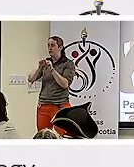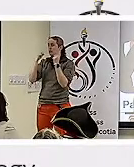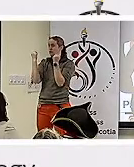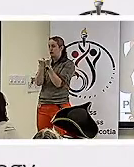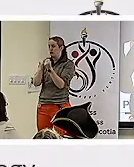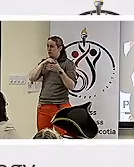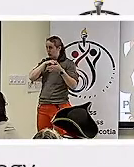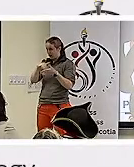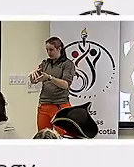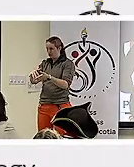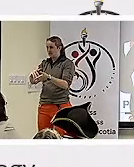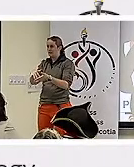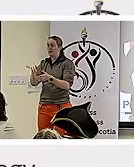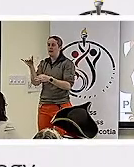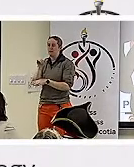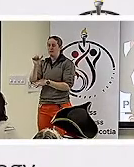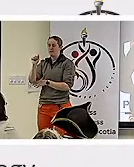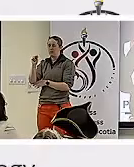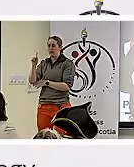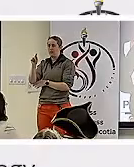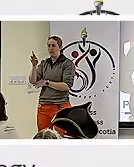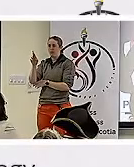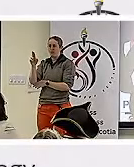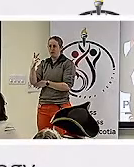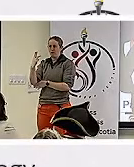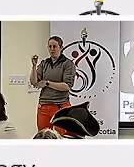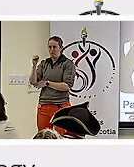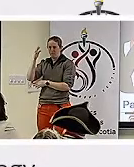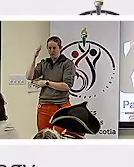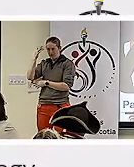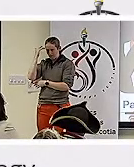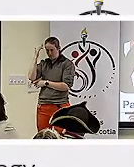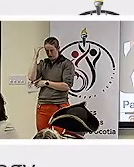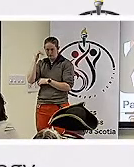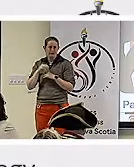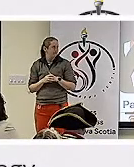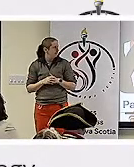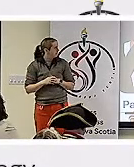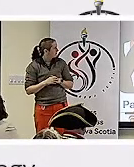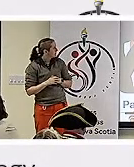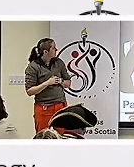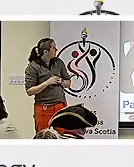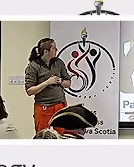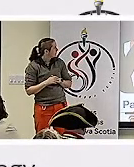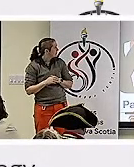Can you guys see that okay? Probably not.